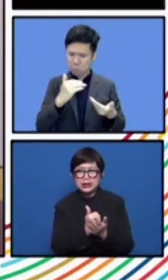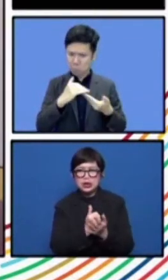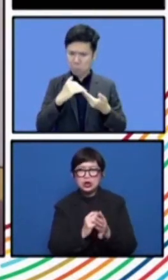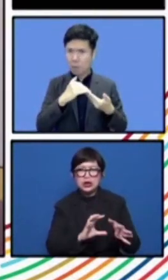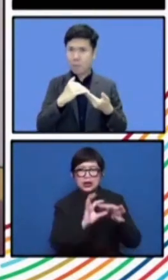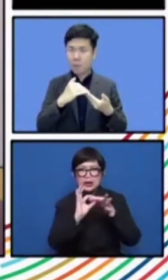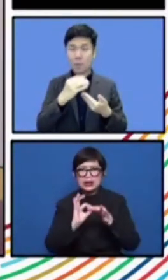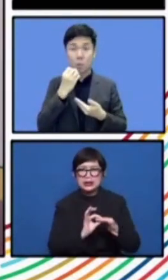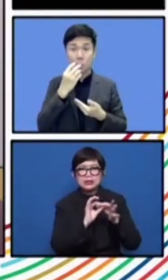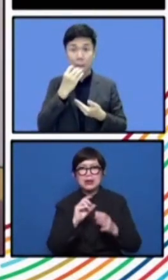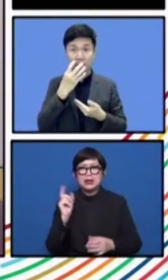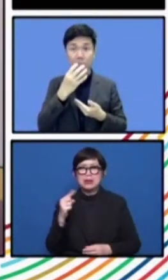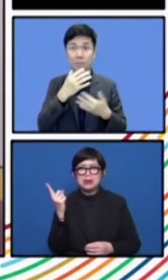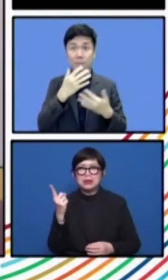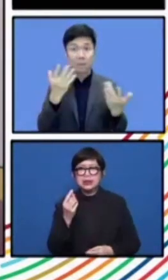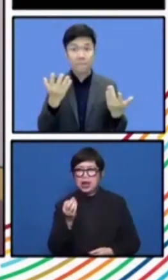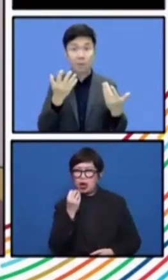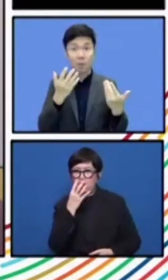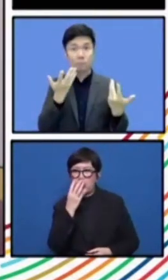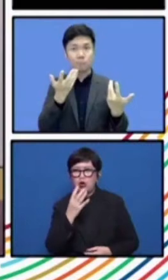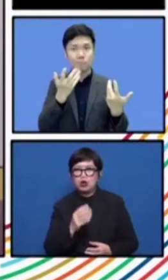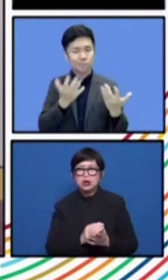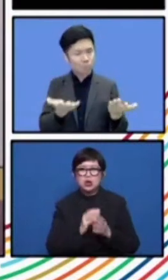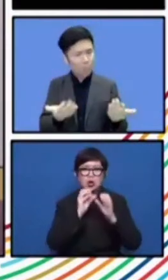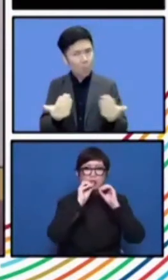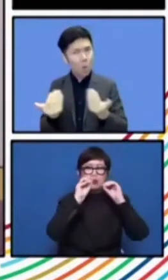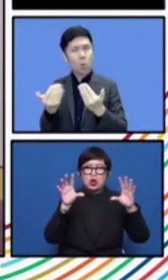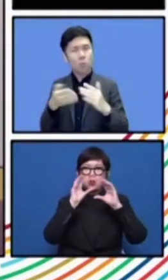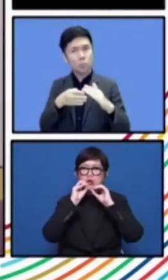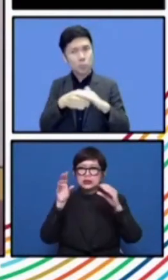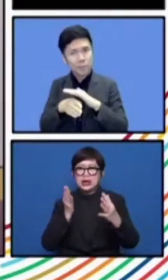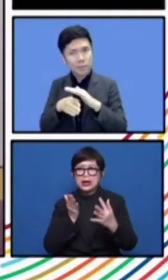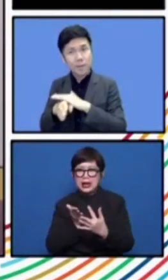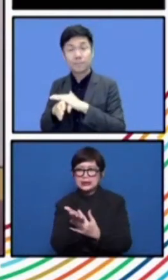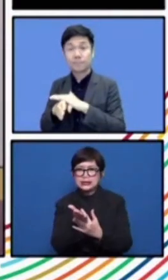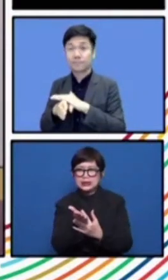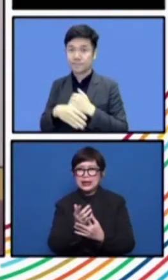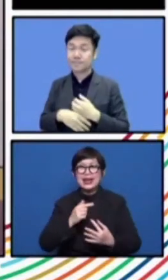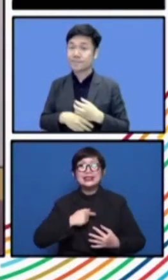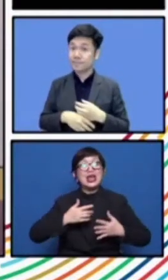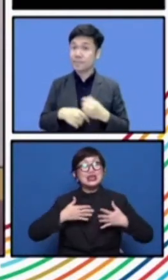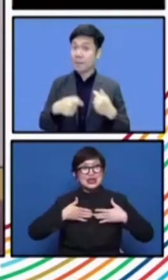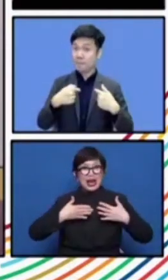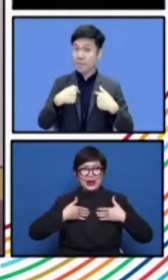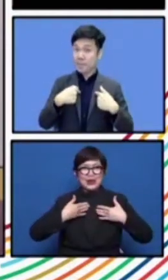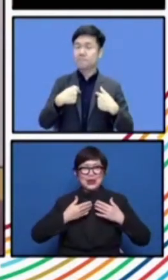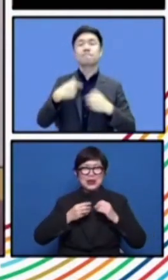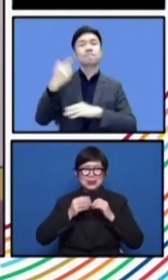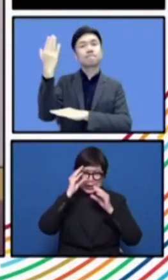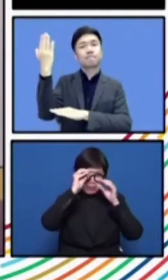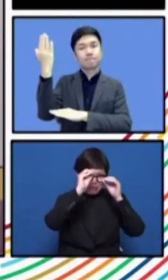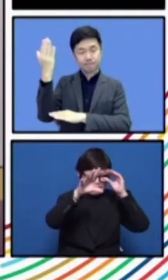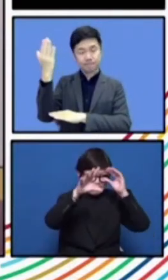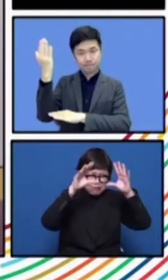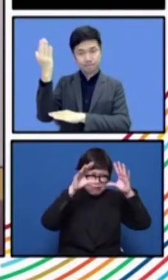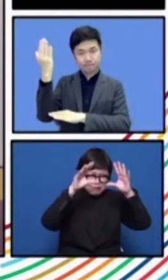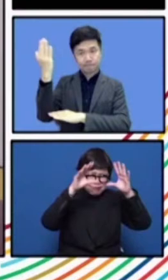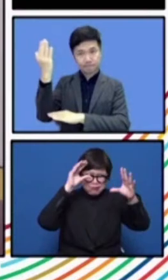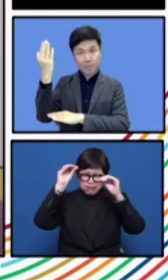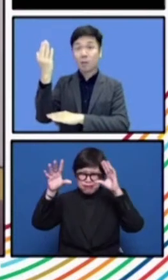promoting accessibility I am delighted to share with you today a number of progress highlights and the promotion of